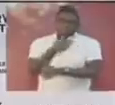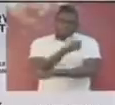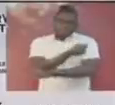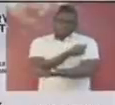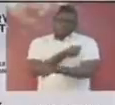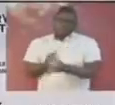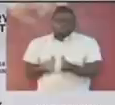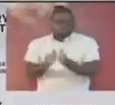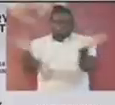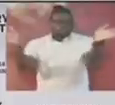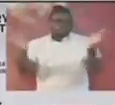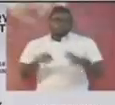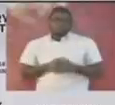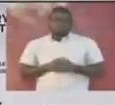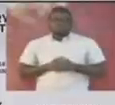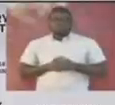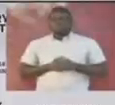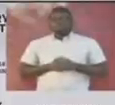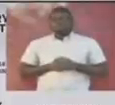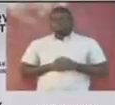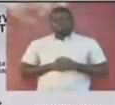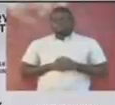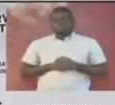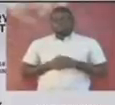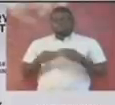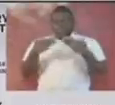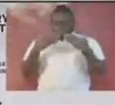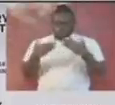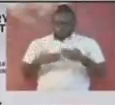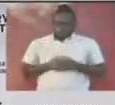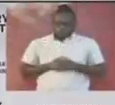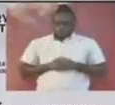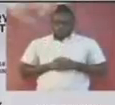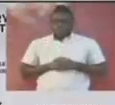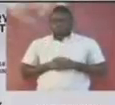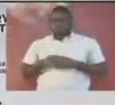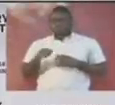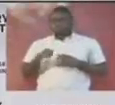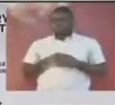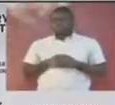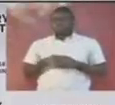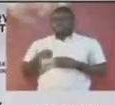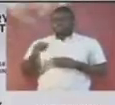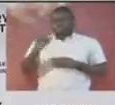Dr. Alexander. And we go to ACP News, please.